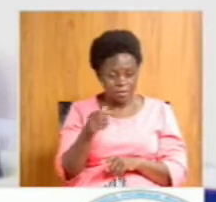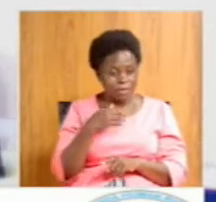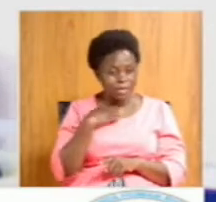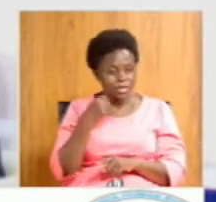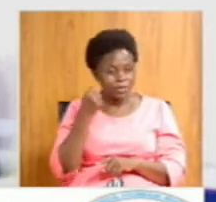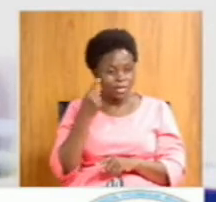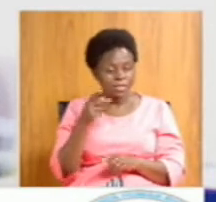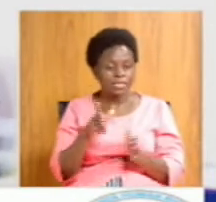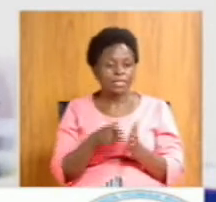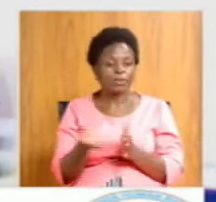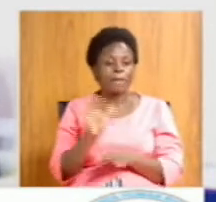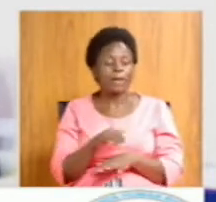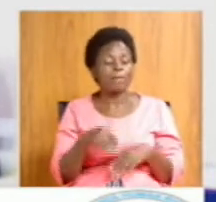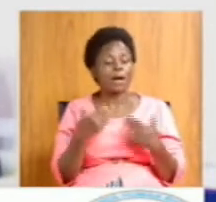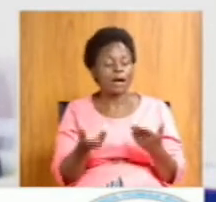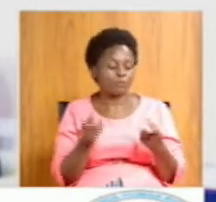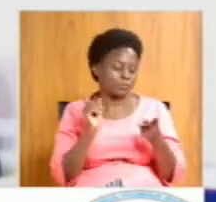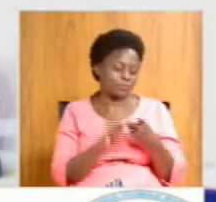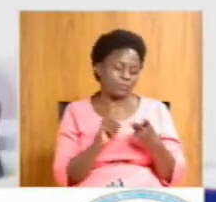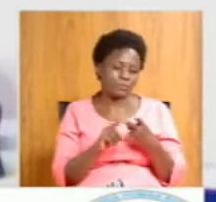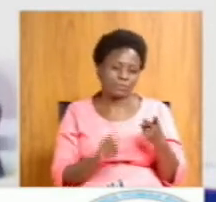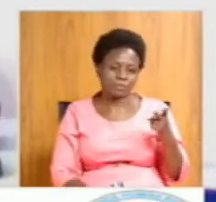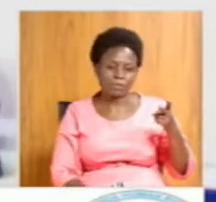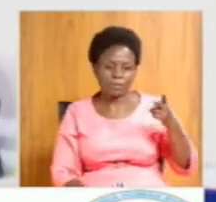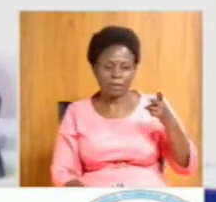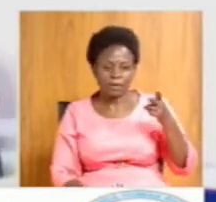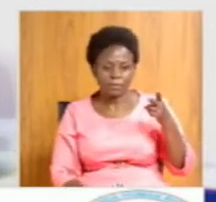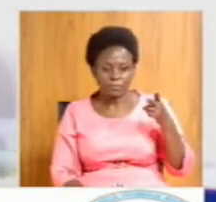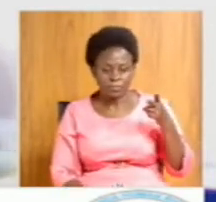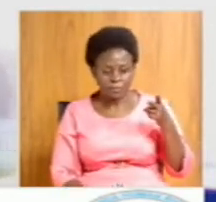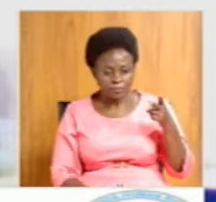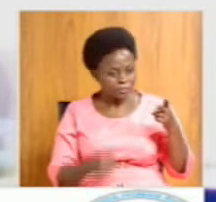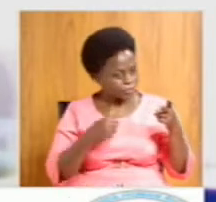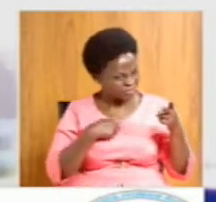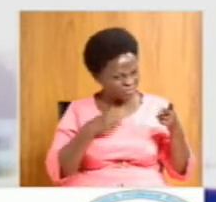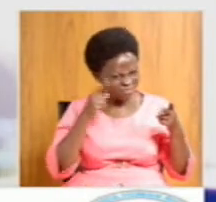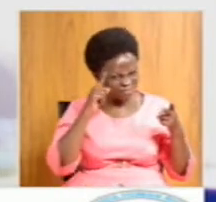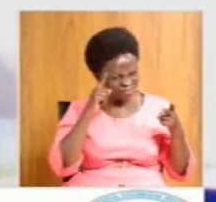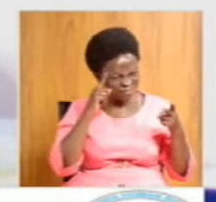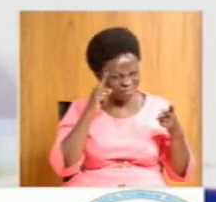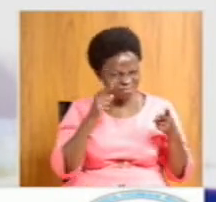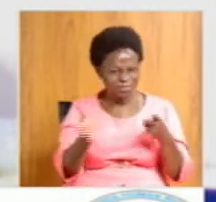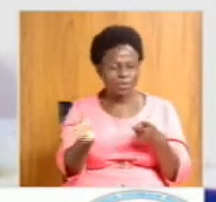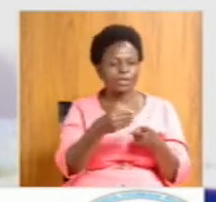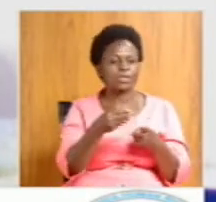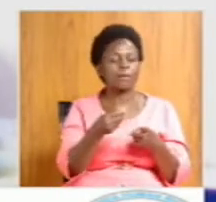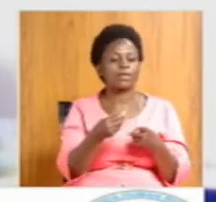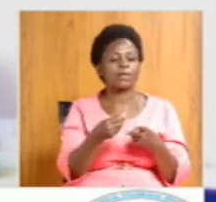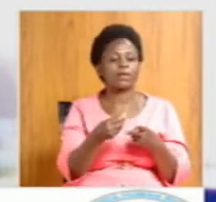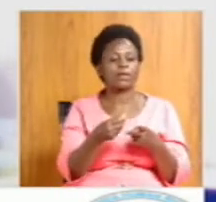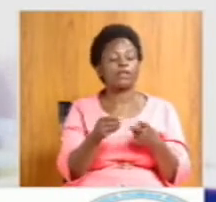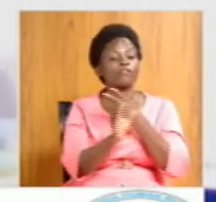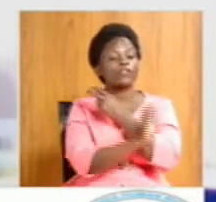understand how we are going to pay back that's number one number two is I don't think in terms of raising money for for